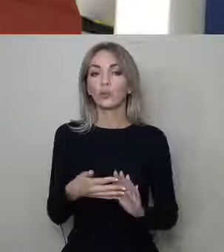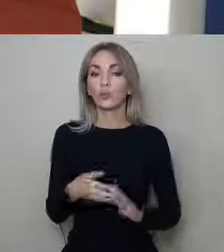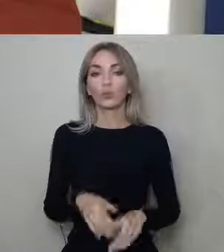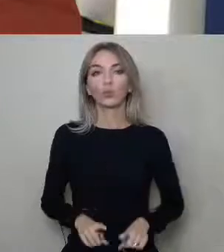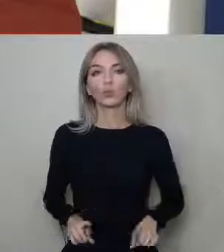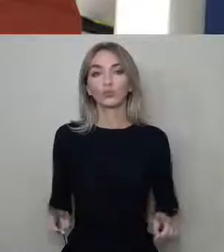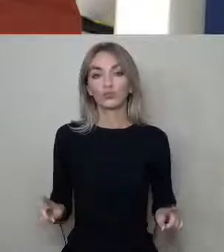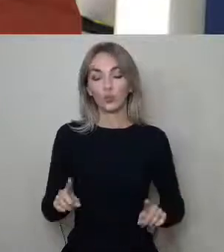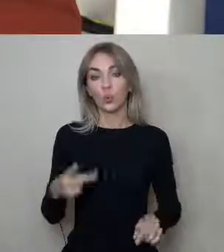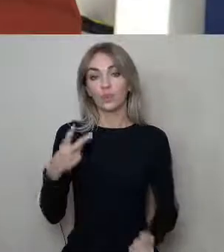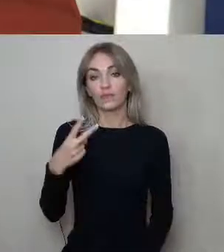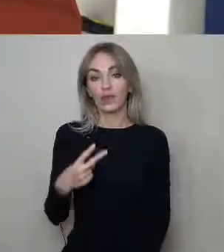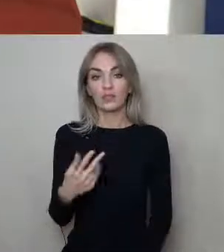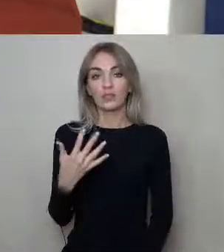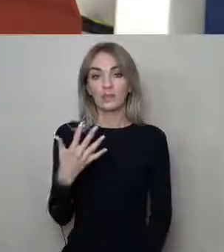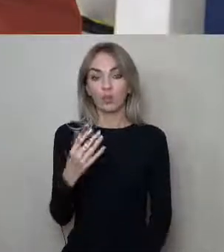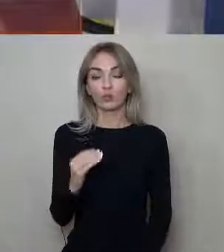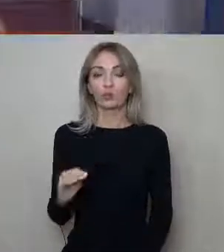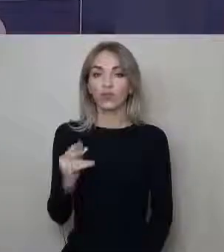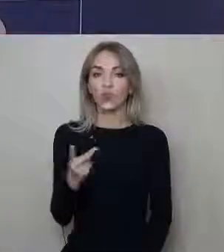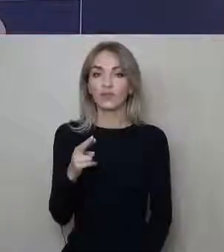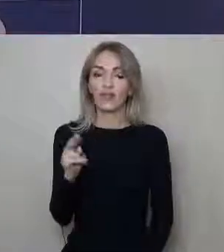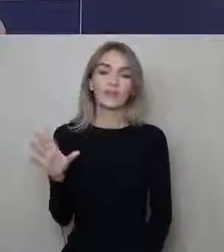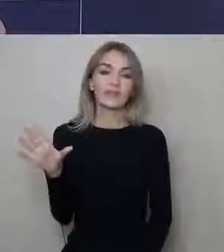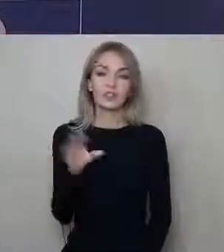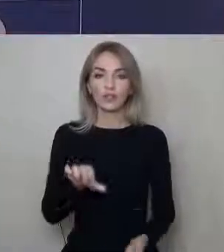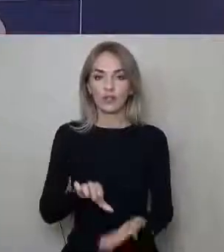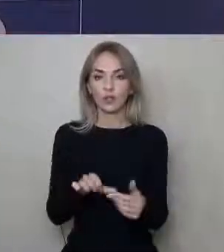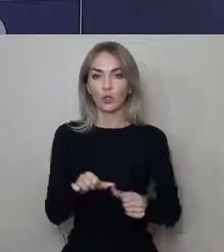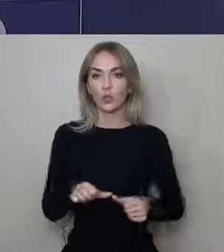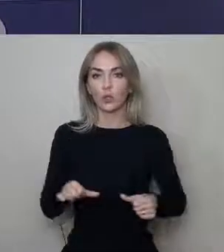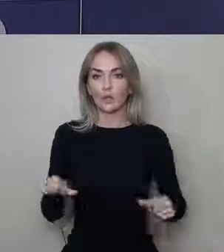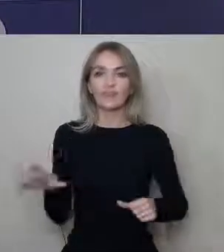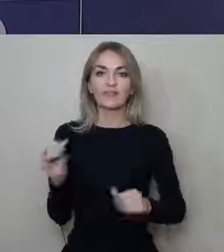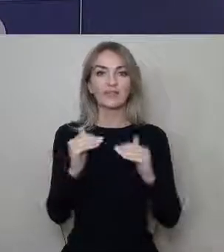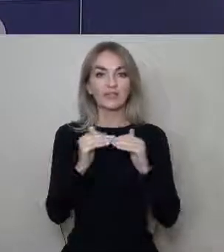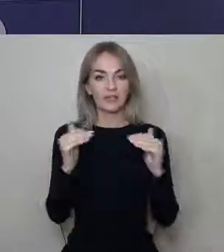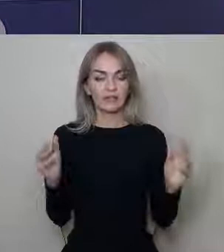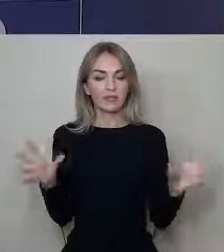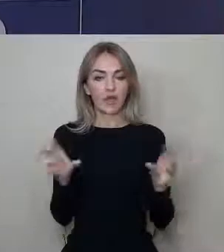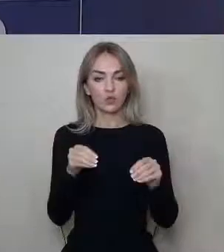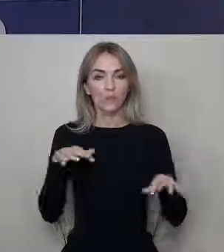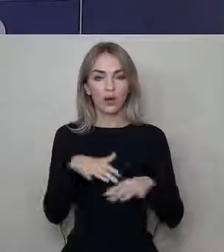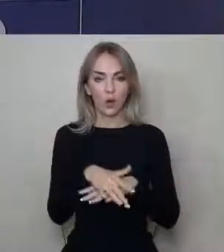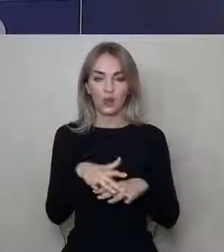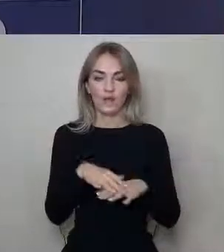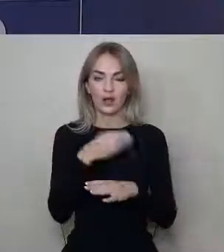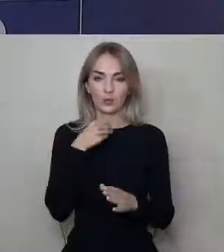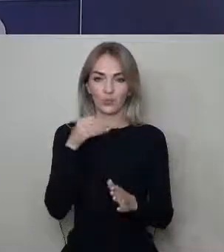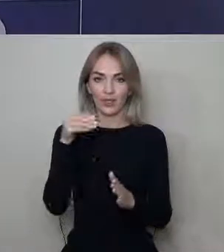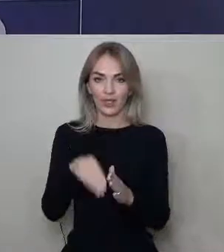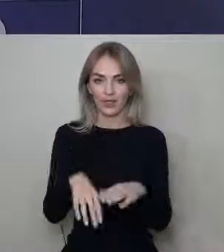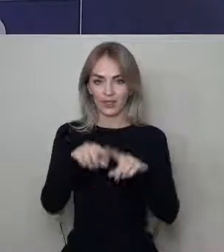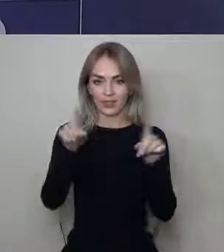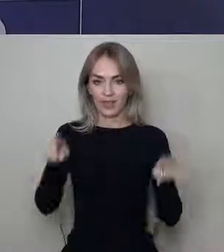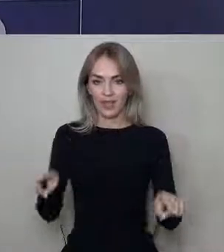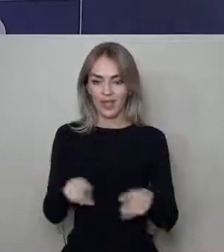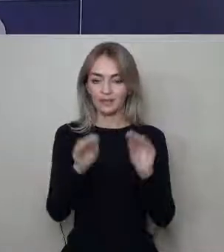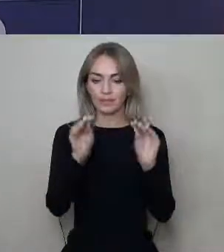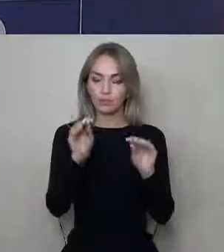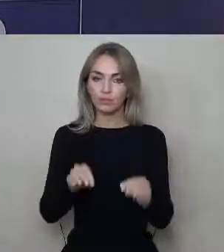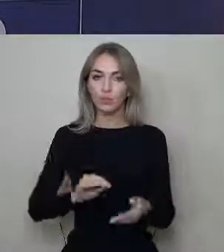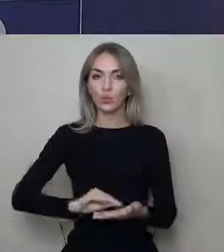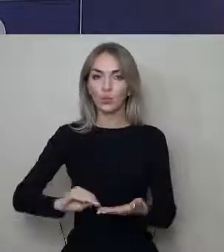that that on October 25, all members of the Commission of all levels will count